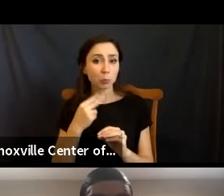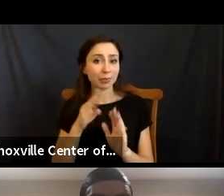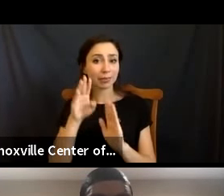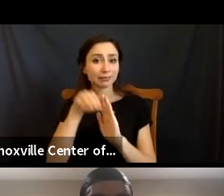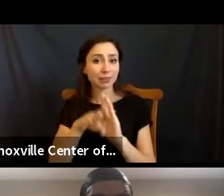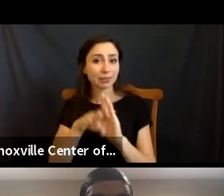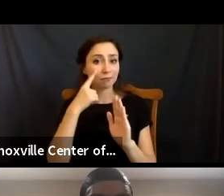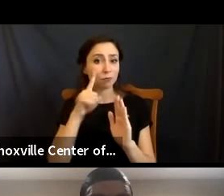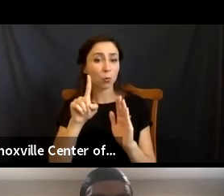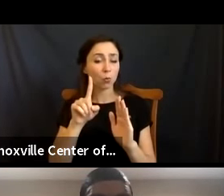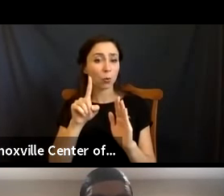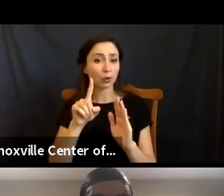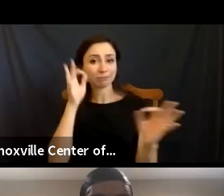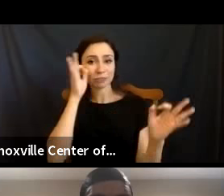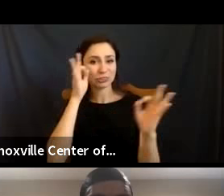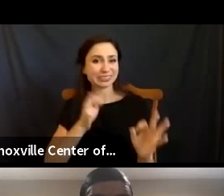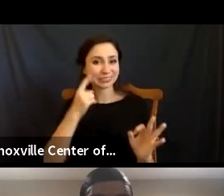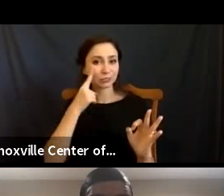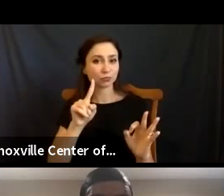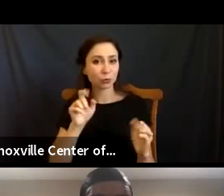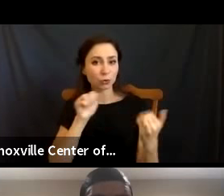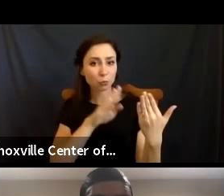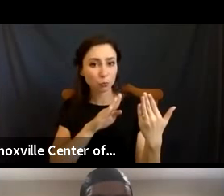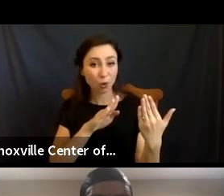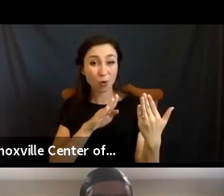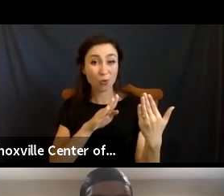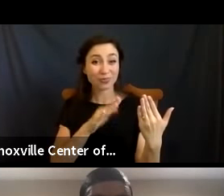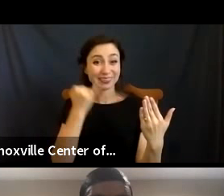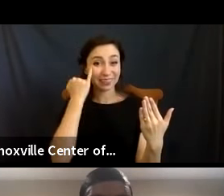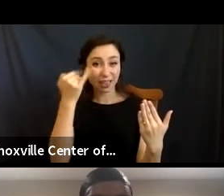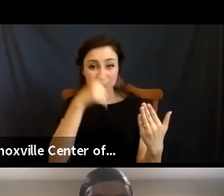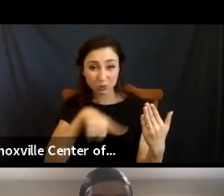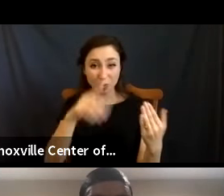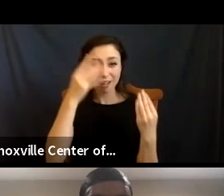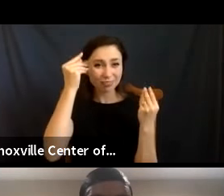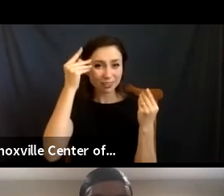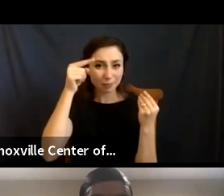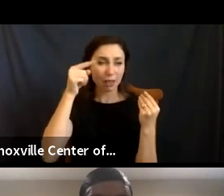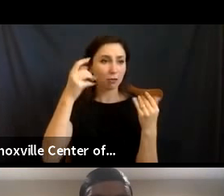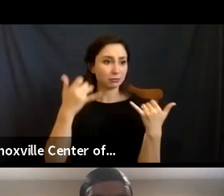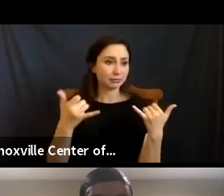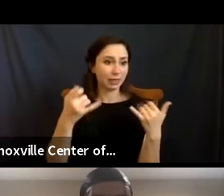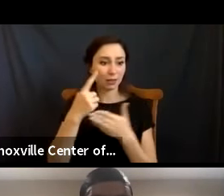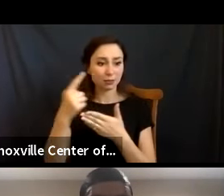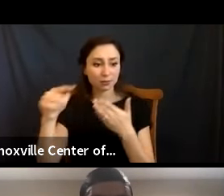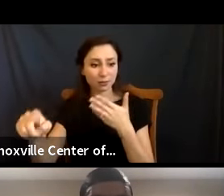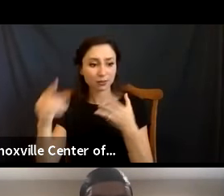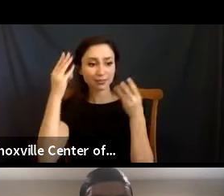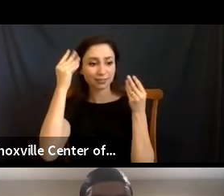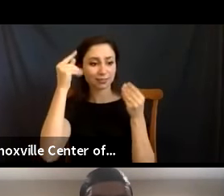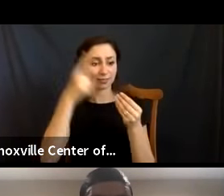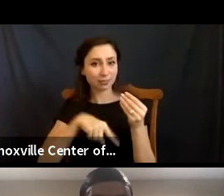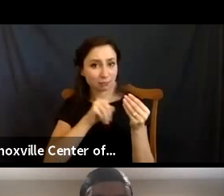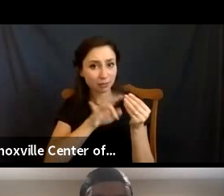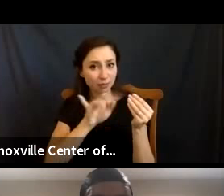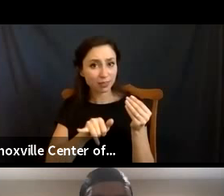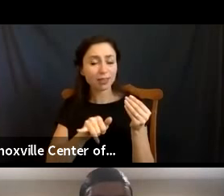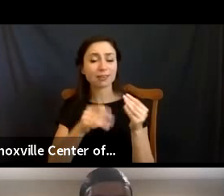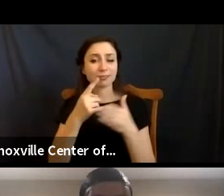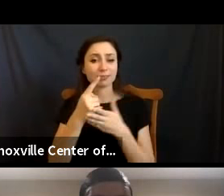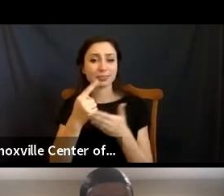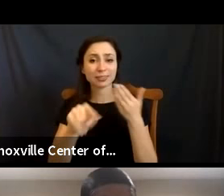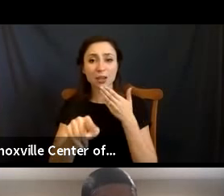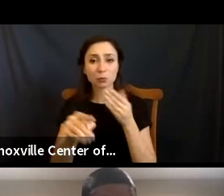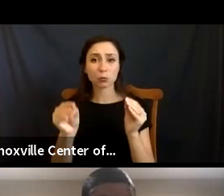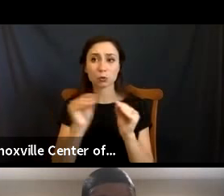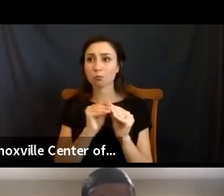idea that everybody would think about it between now and next week, and we just maybe have a more concrete discussion